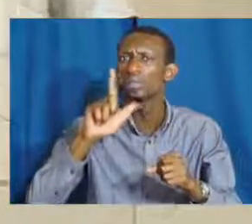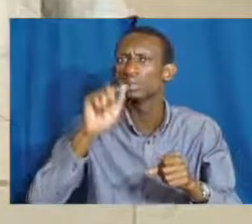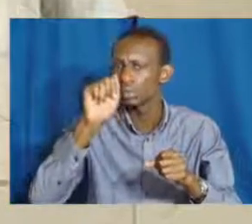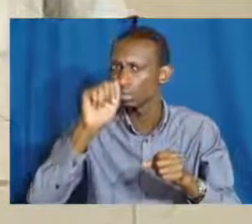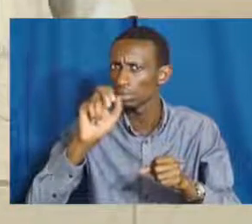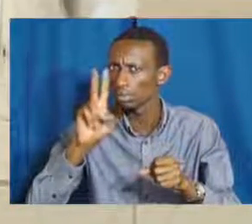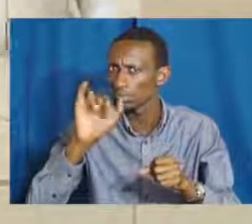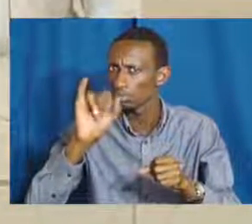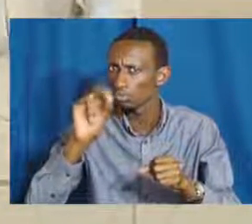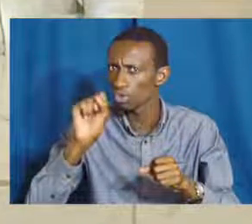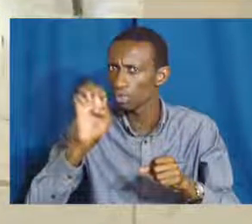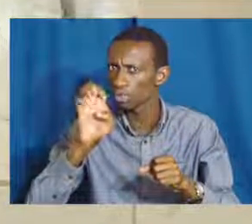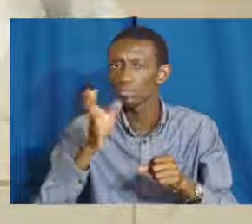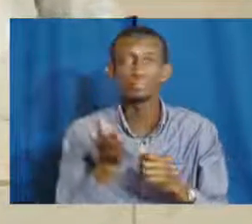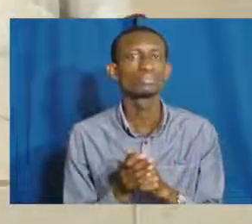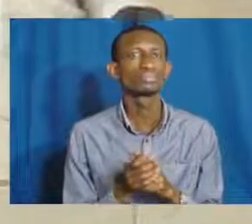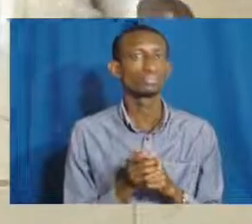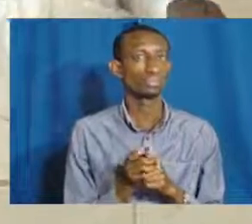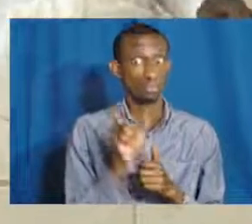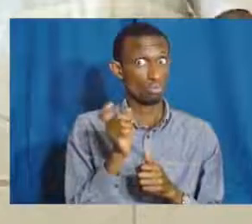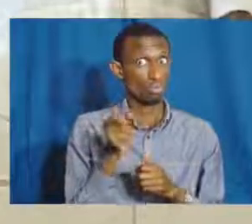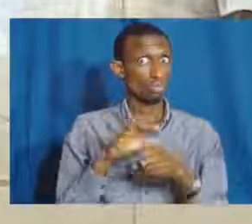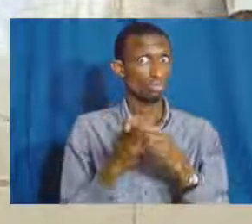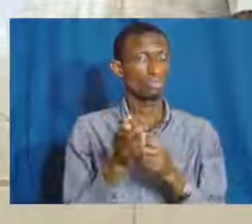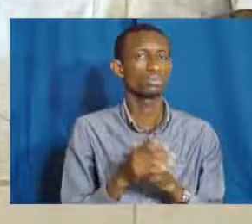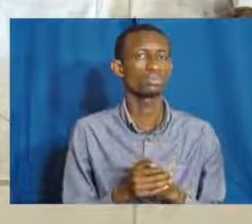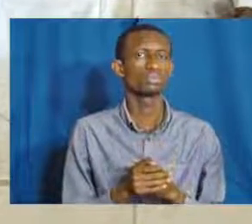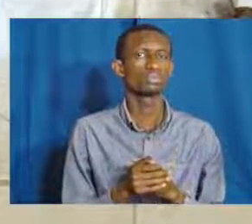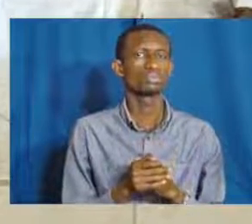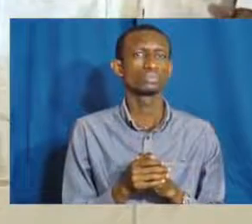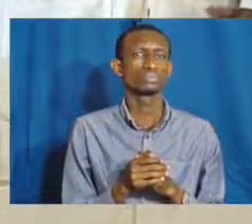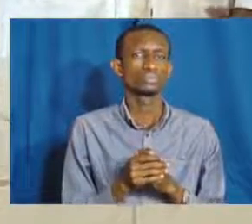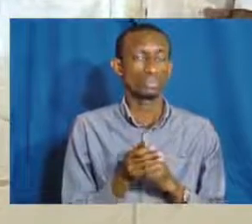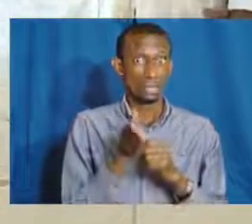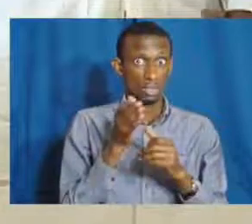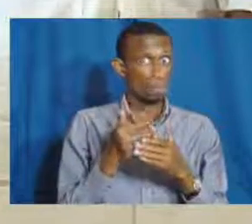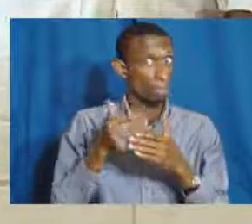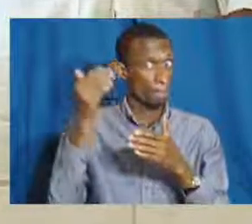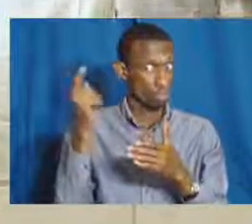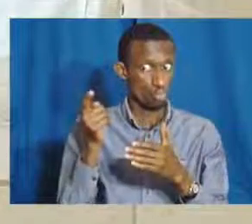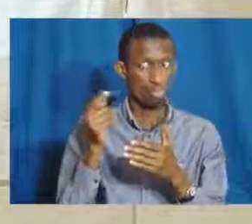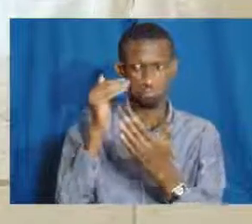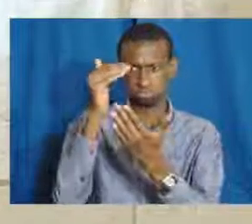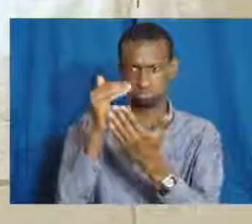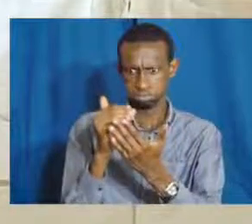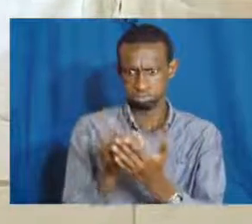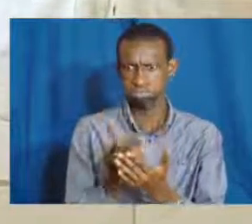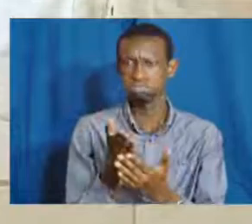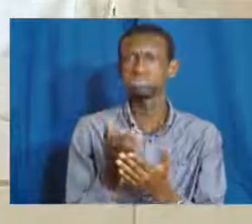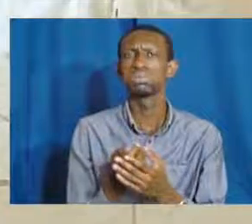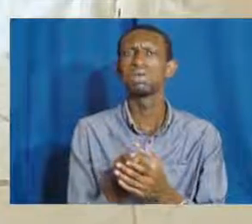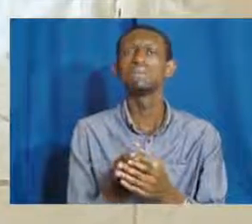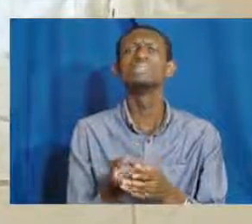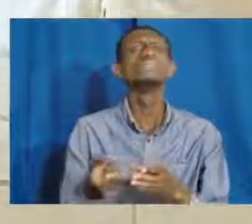that the most funny part of it in his arrangement is that he included